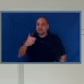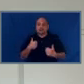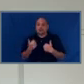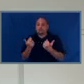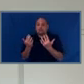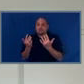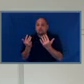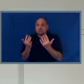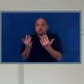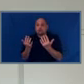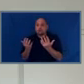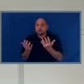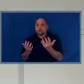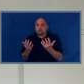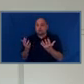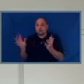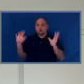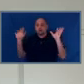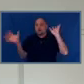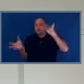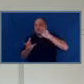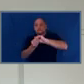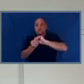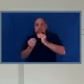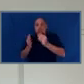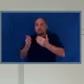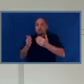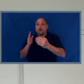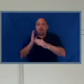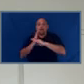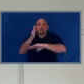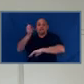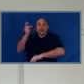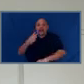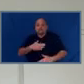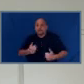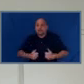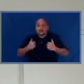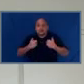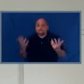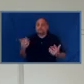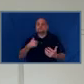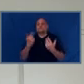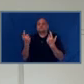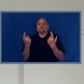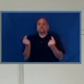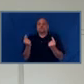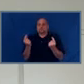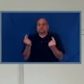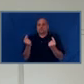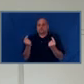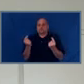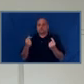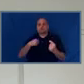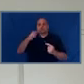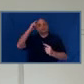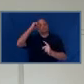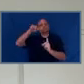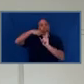my life to gather a sample. So I went into the event with a lot of cautious